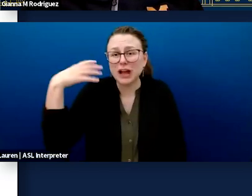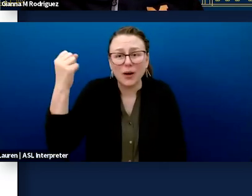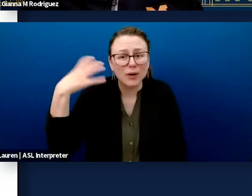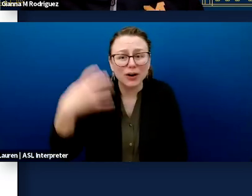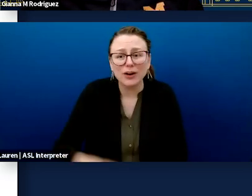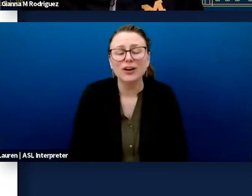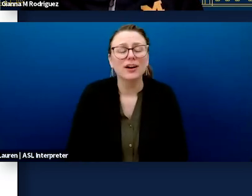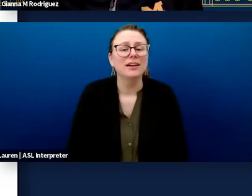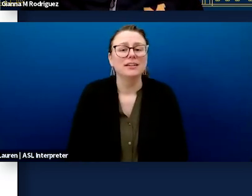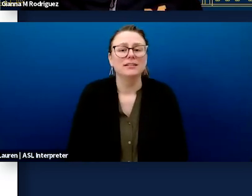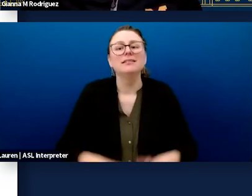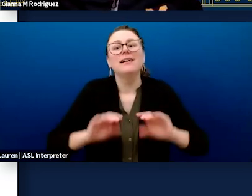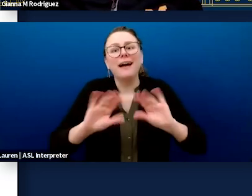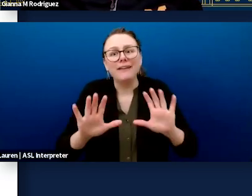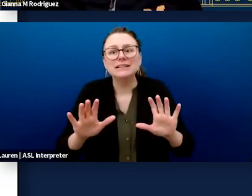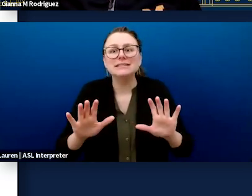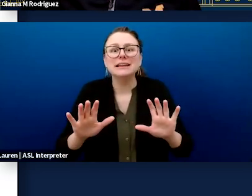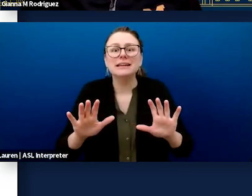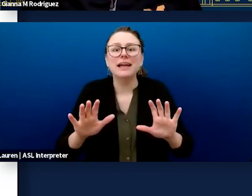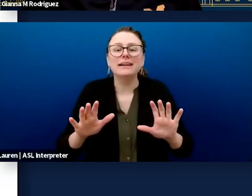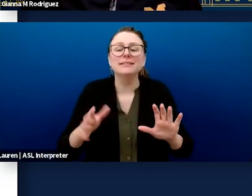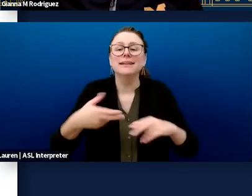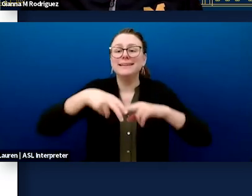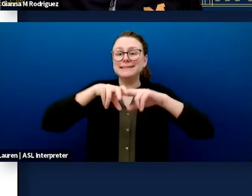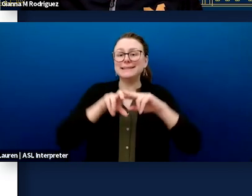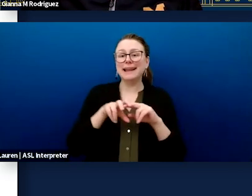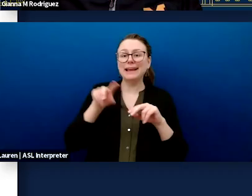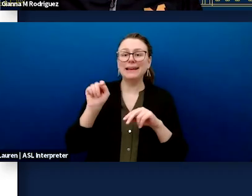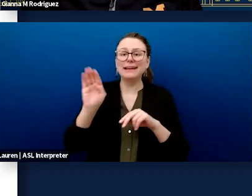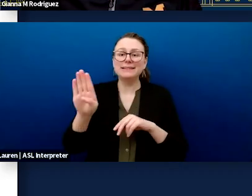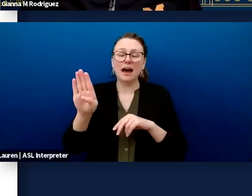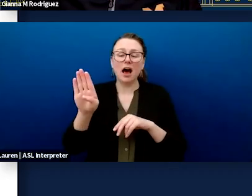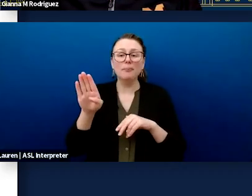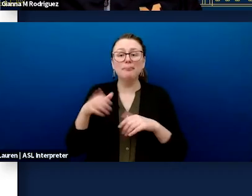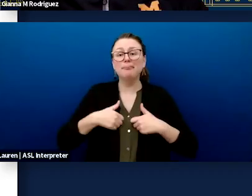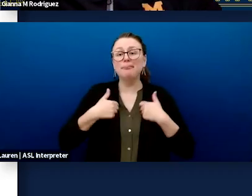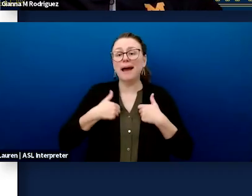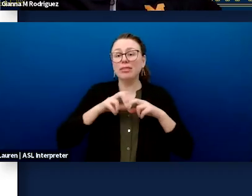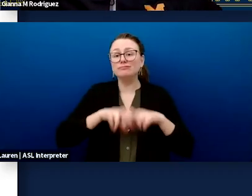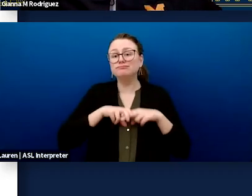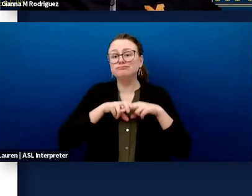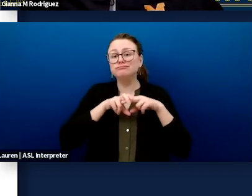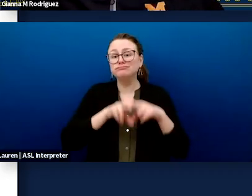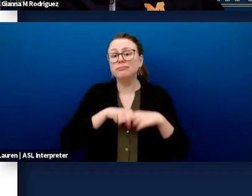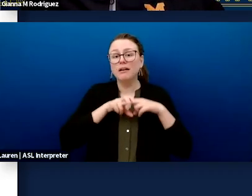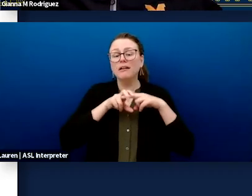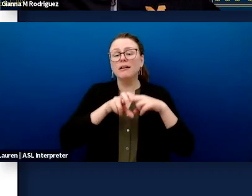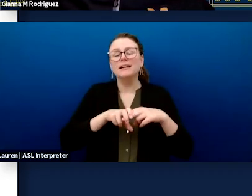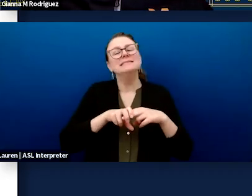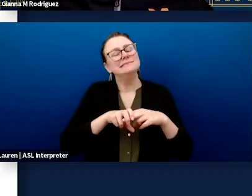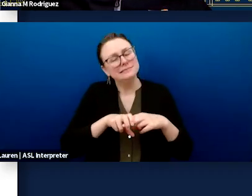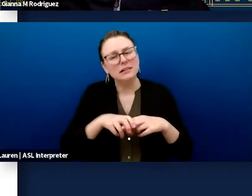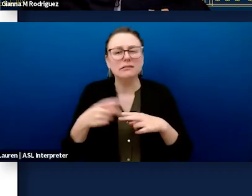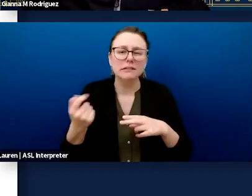shower. Obviously soaking in a tub might be tricky, because anytime you wet